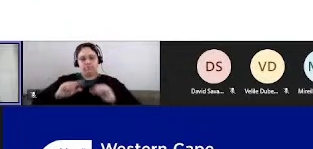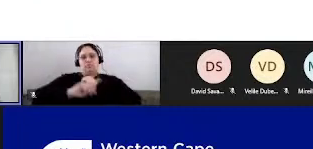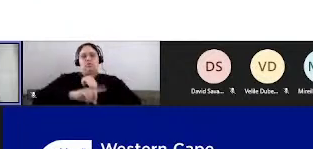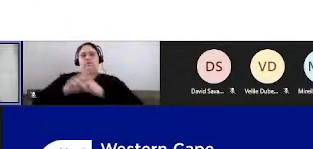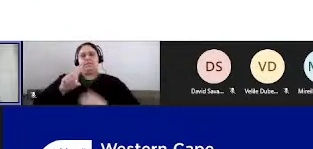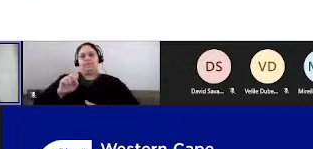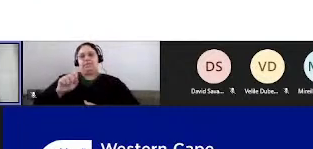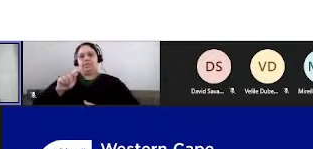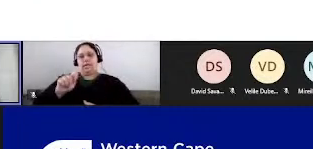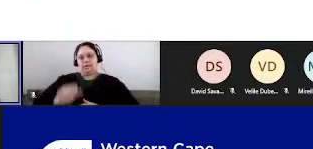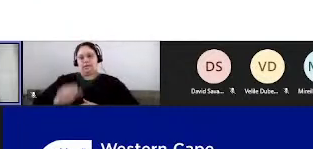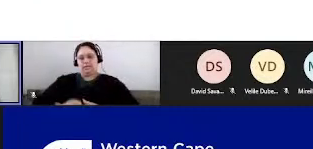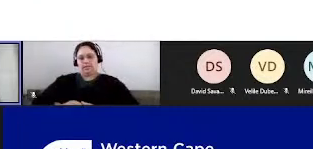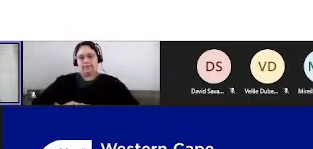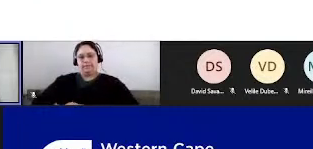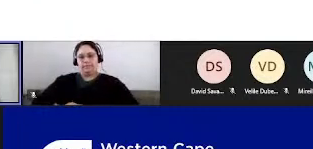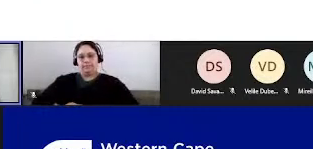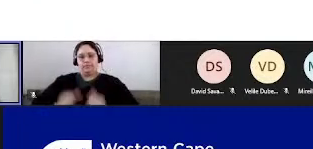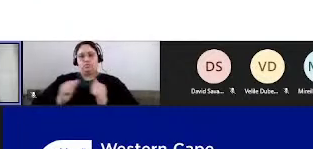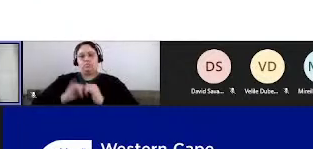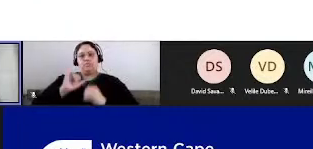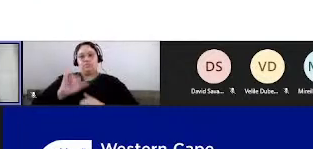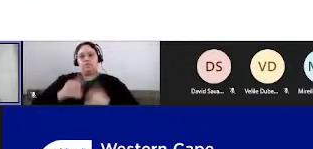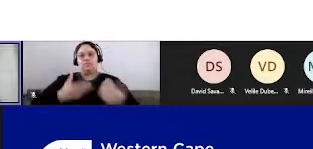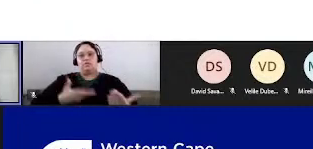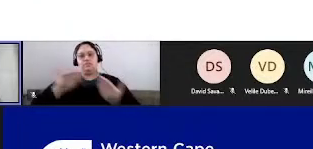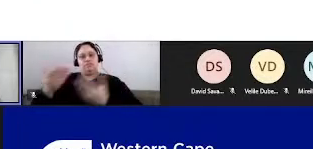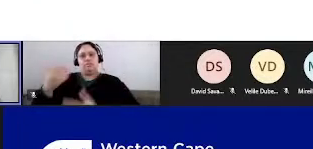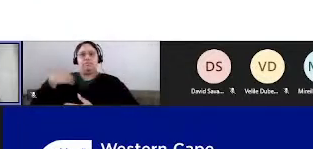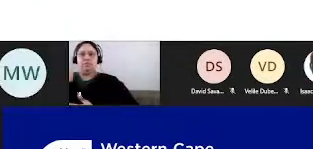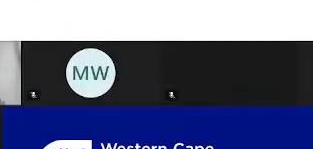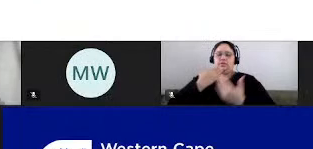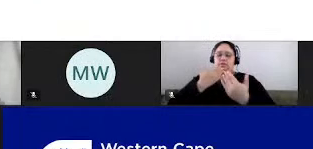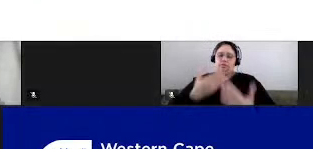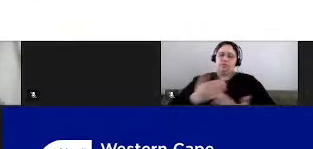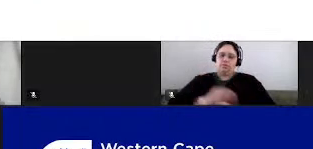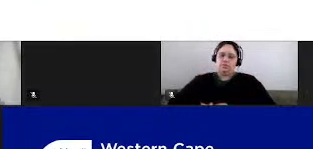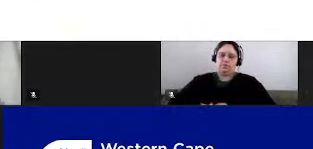DDAT. With that, I'll now hand back to the Minister. Thank you.